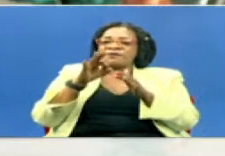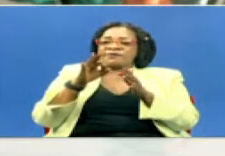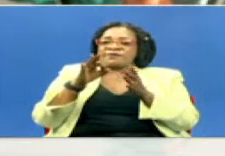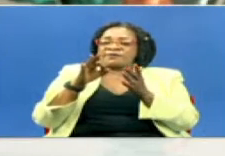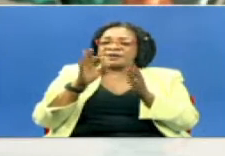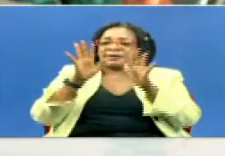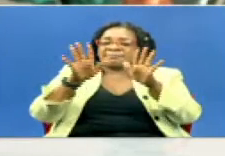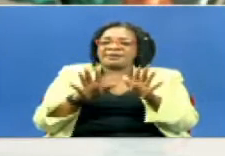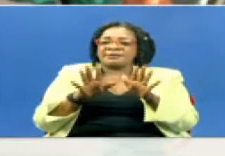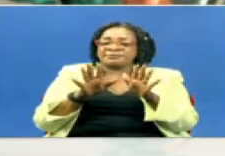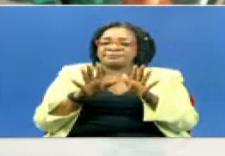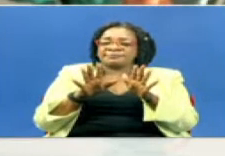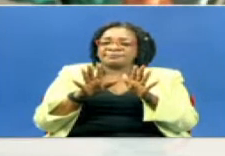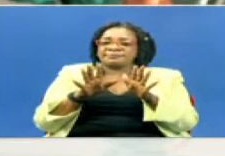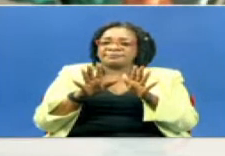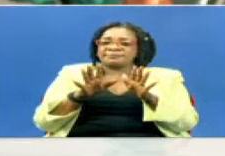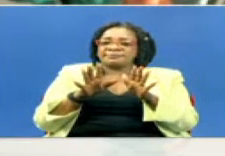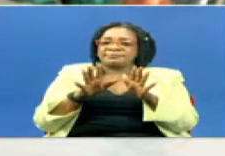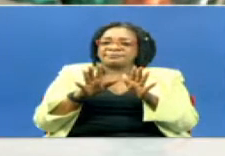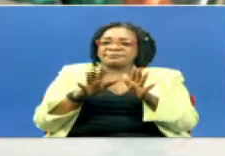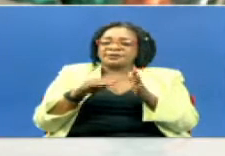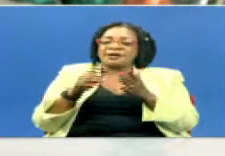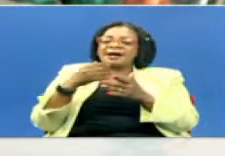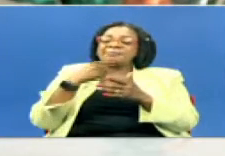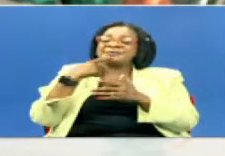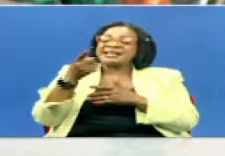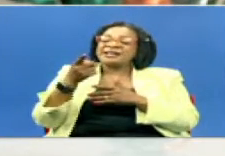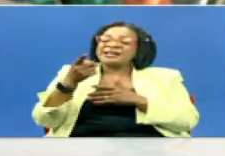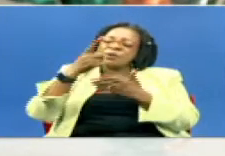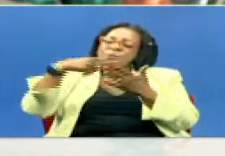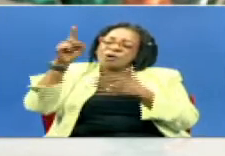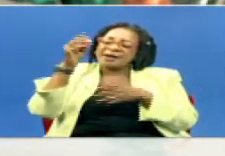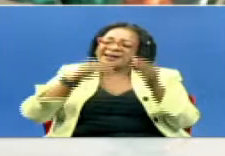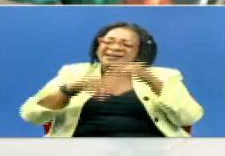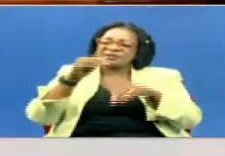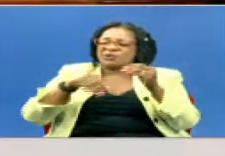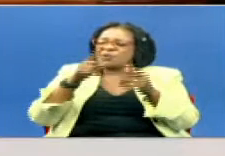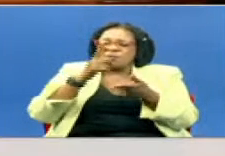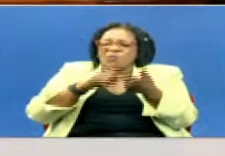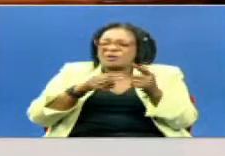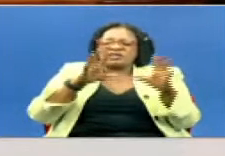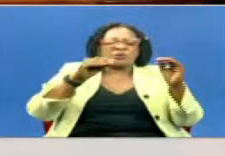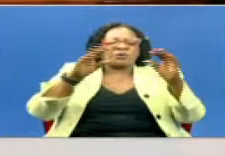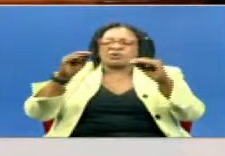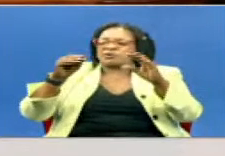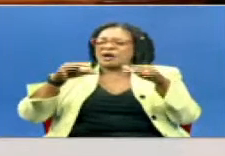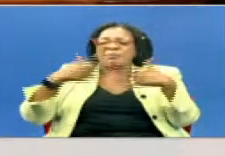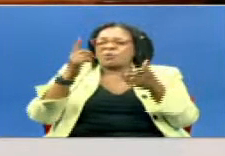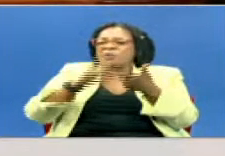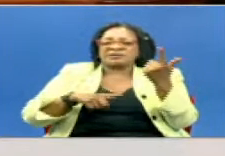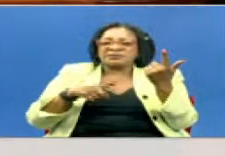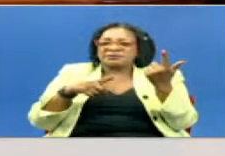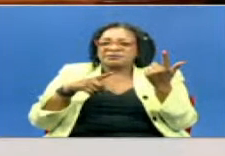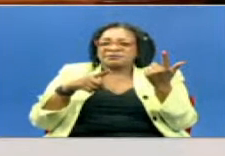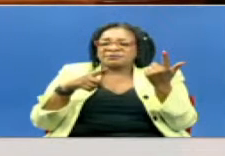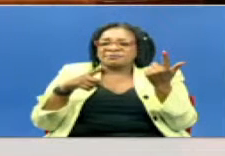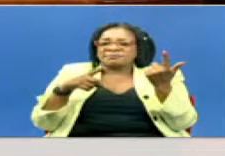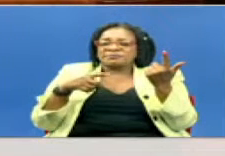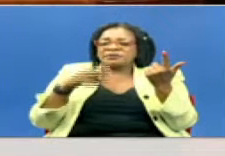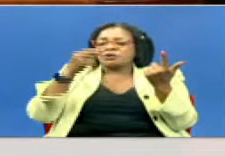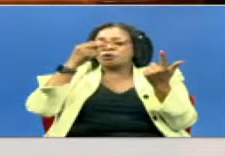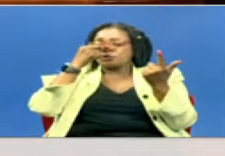I'm telling you, we won the election. So what is all that hullabaloo around? Both President Ruto and